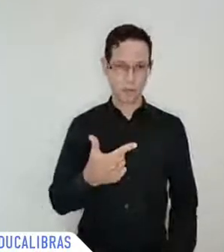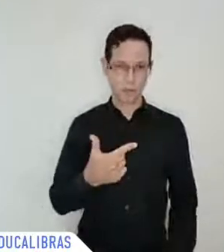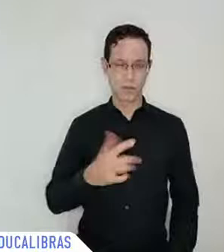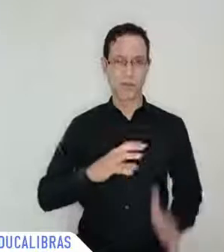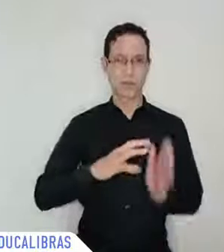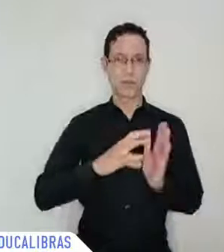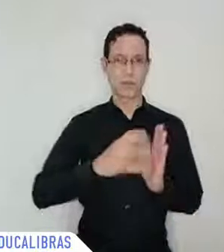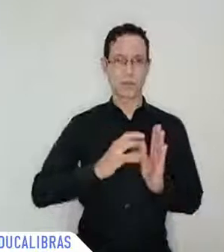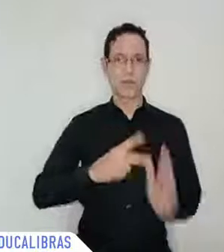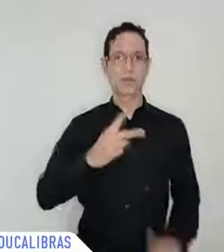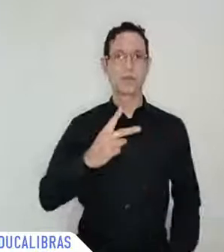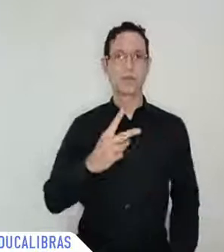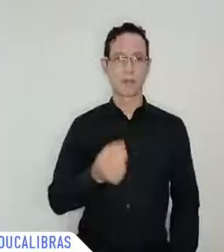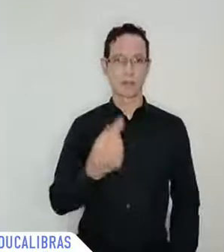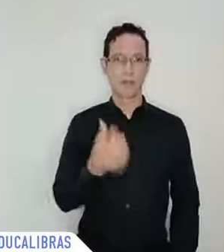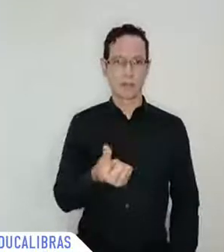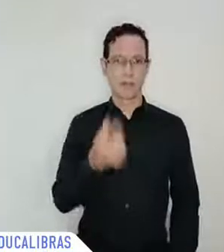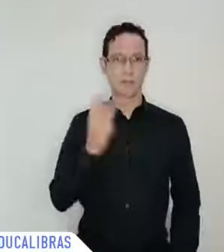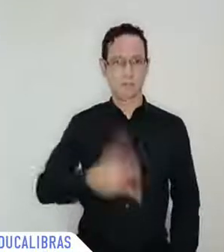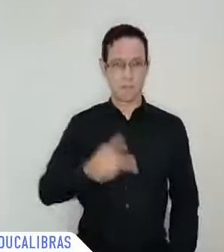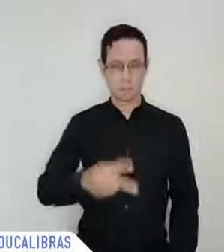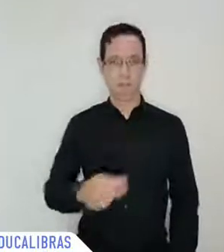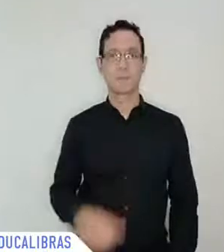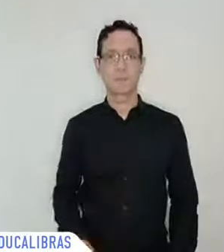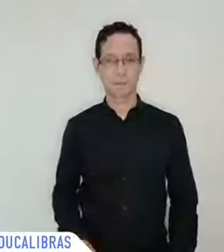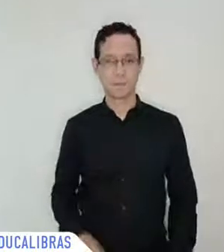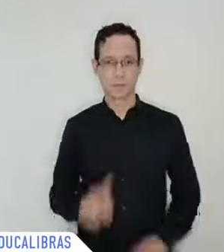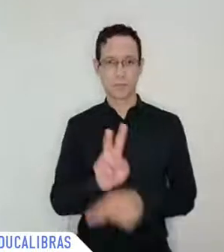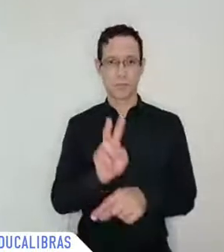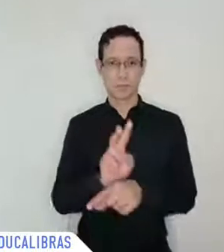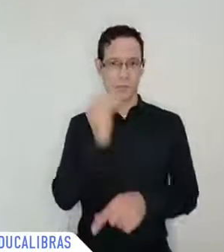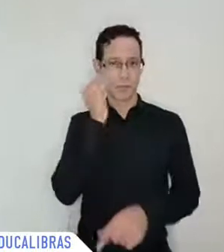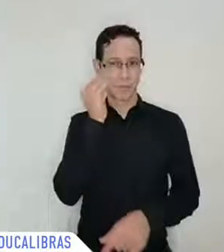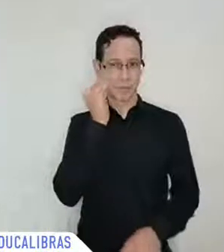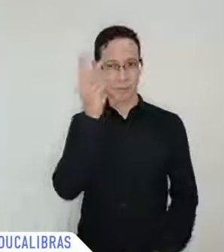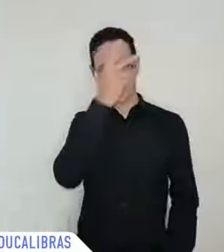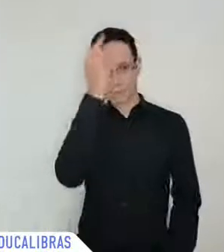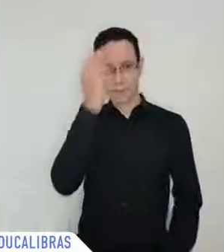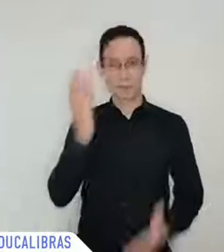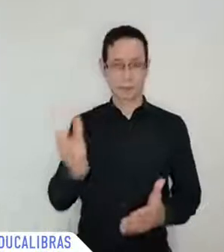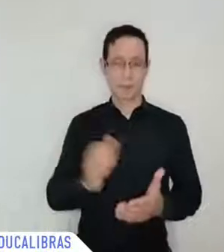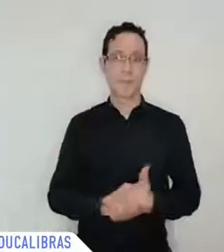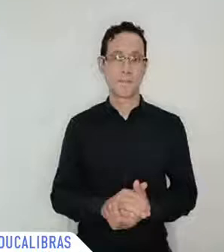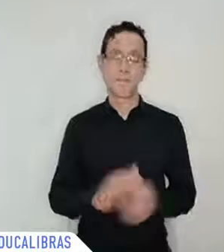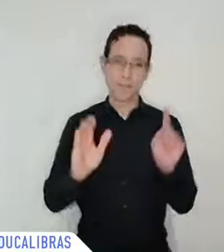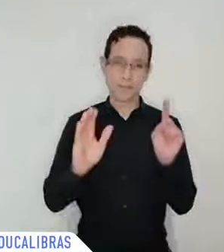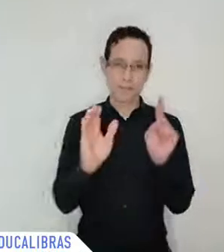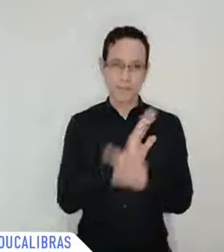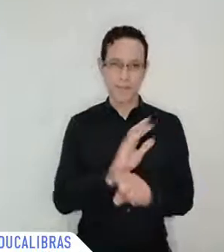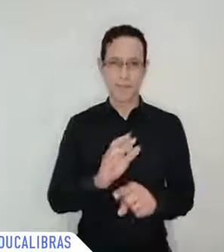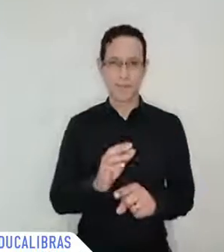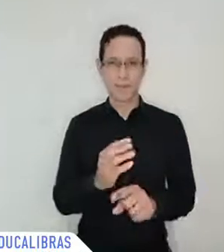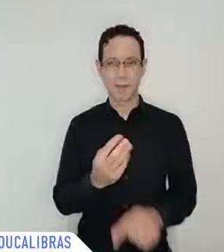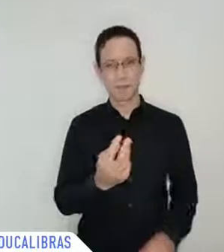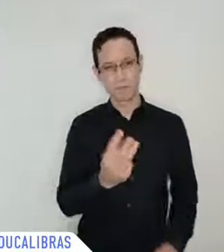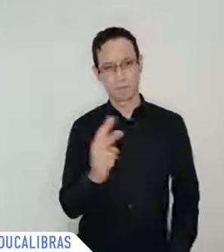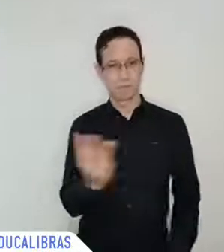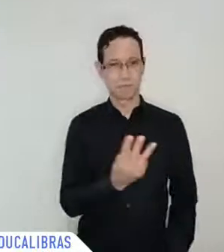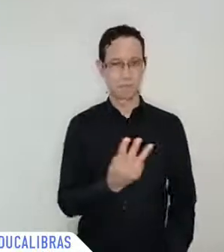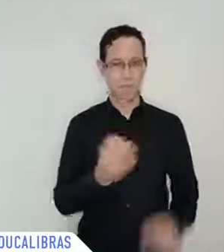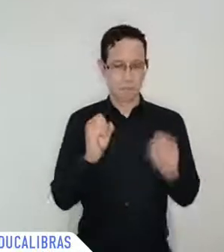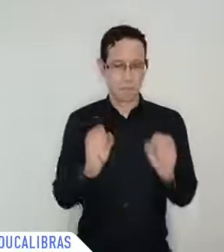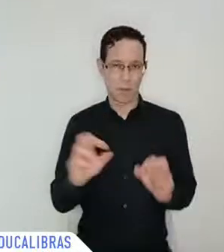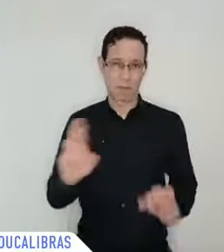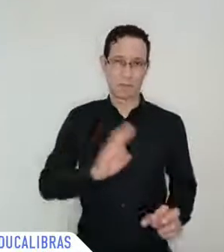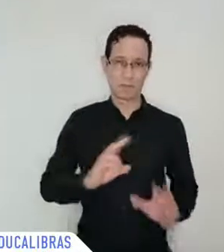In 2012 and 2015, he also was a state deputy for Rio. So I